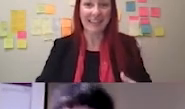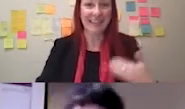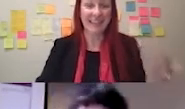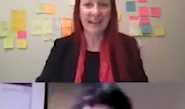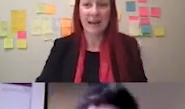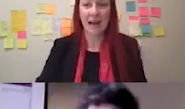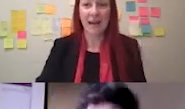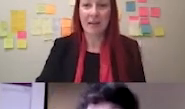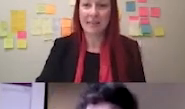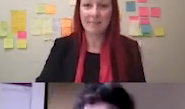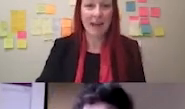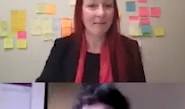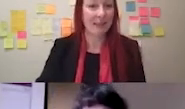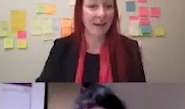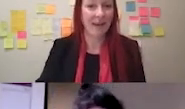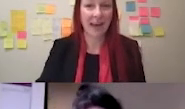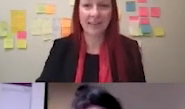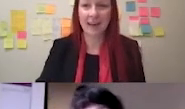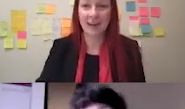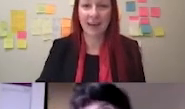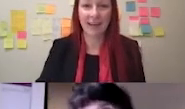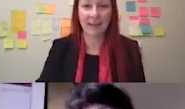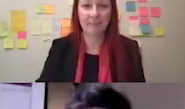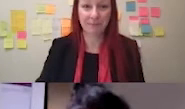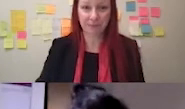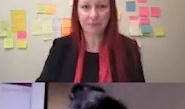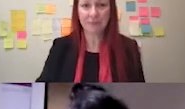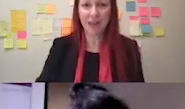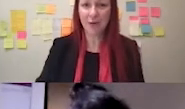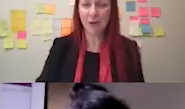teas in that sitting. And sometimes in cafes, I've had,